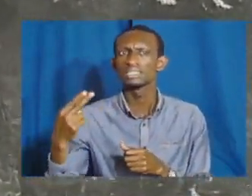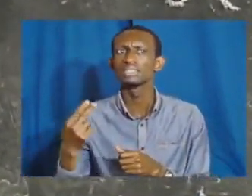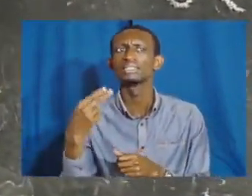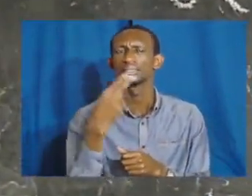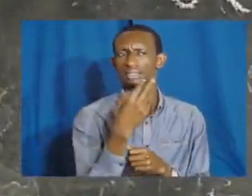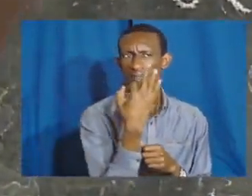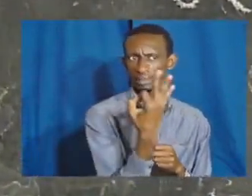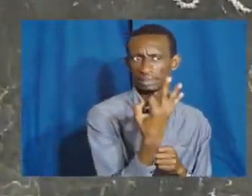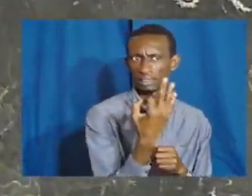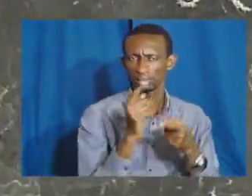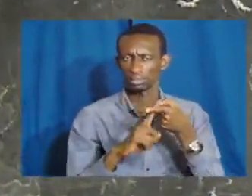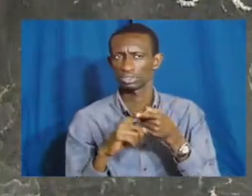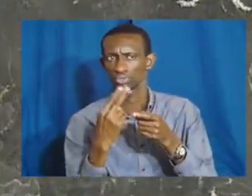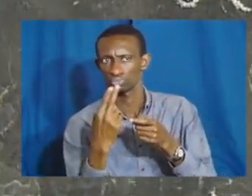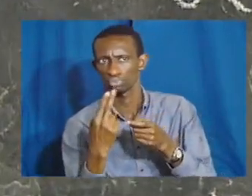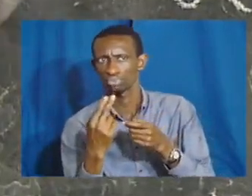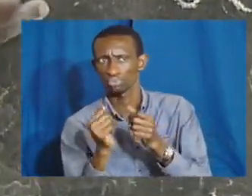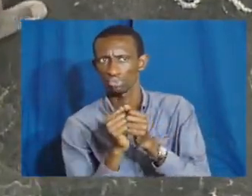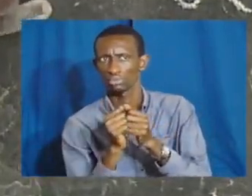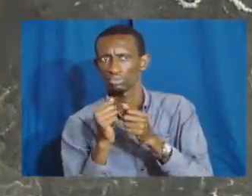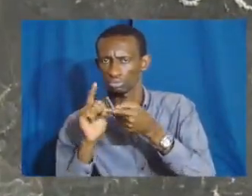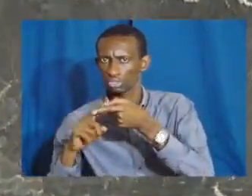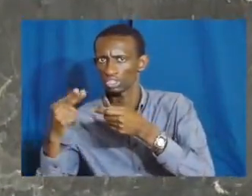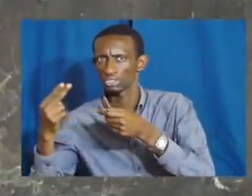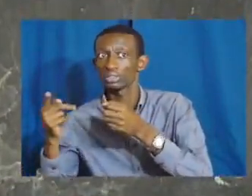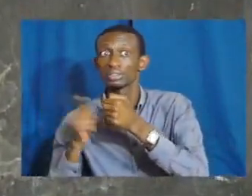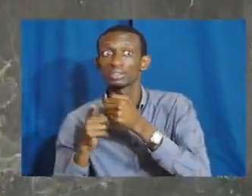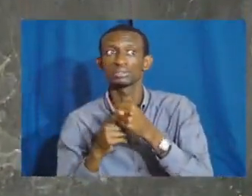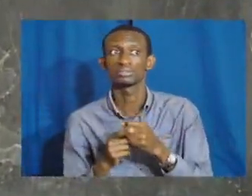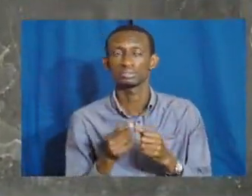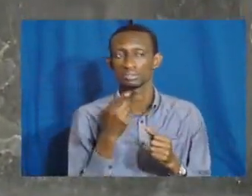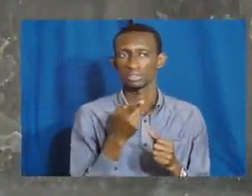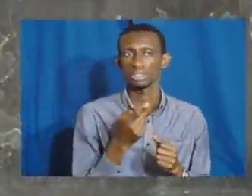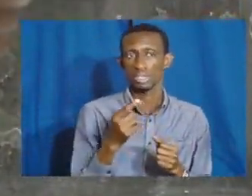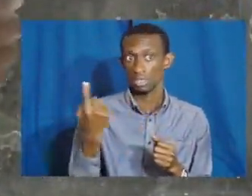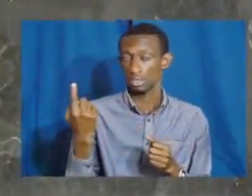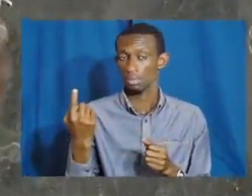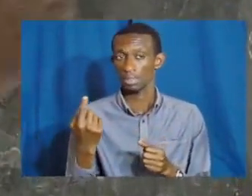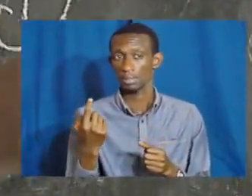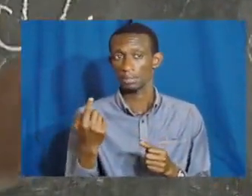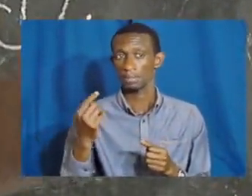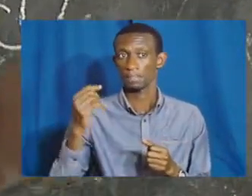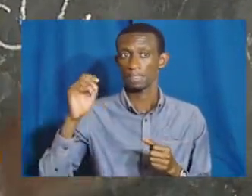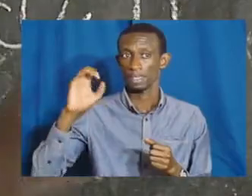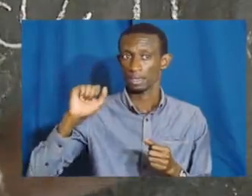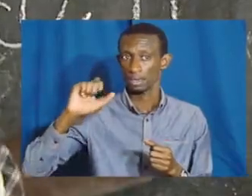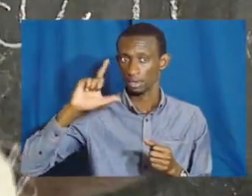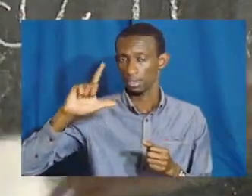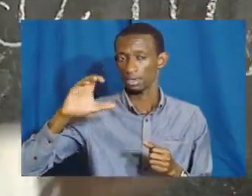3, 5, 6. Oxygen. This is an alcohol, this is an ether. So the alcohol,